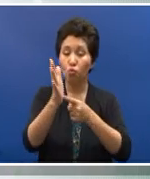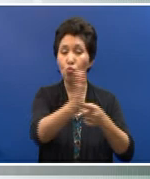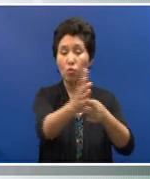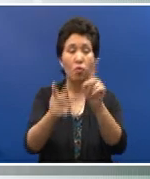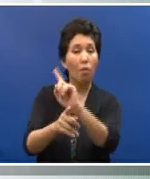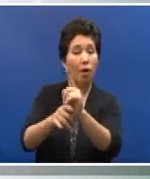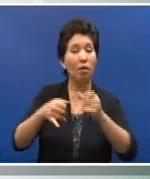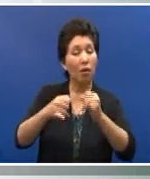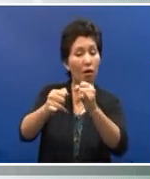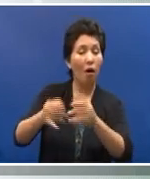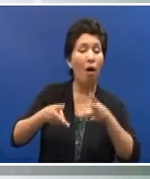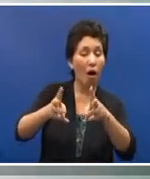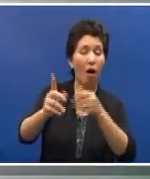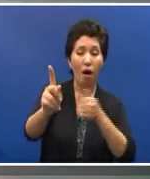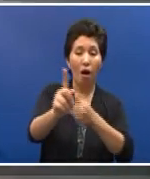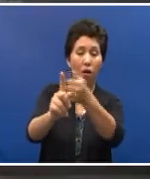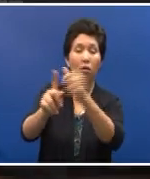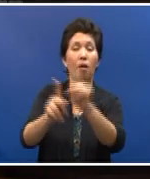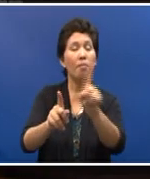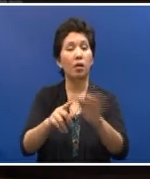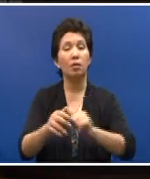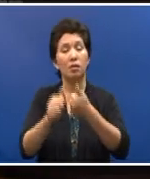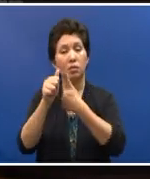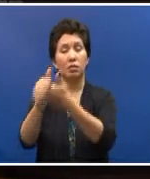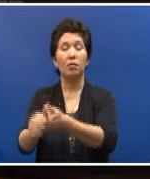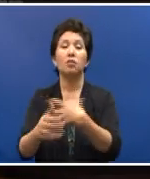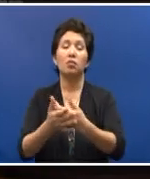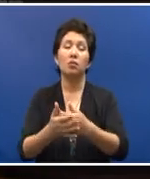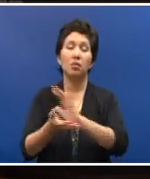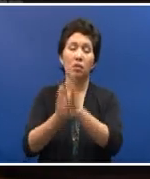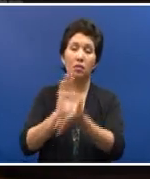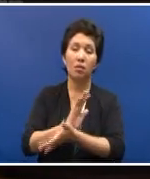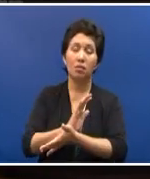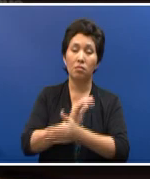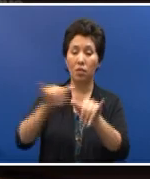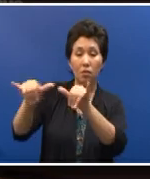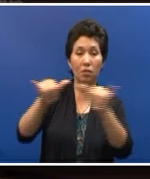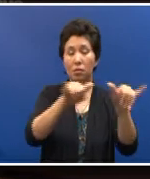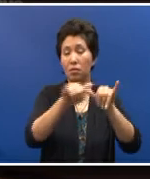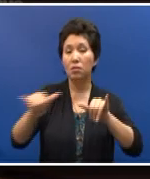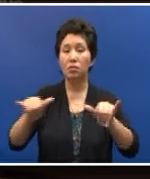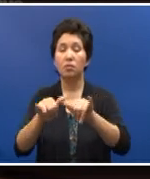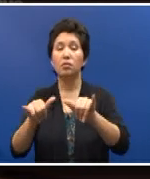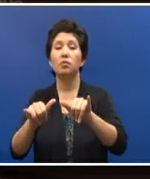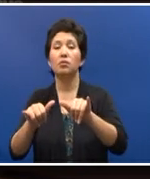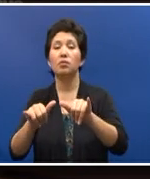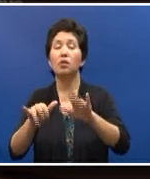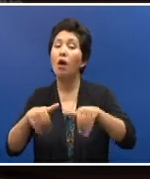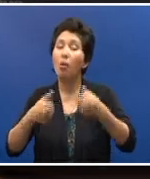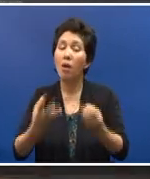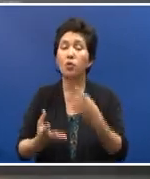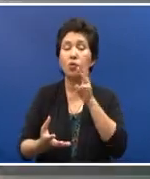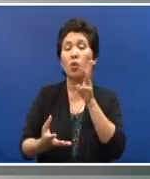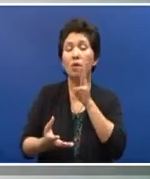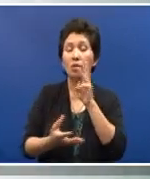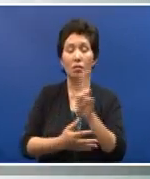time. Okay, so this means that he is able to precisely monitor measurement concerning how much water